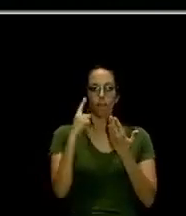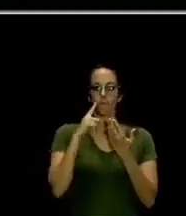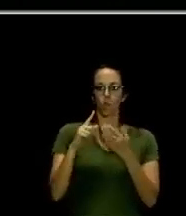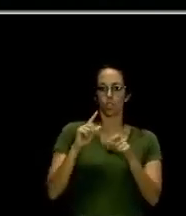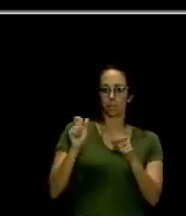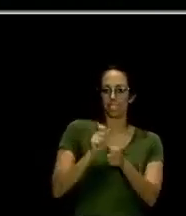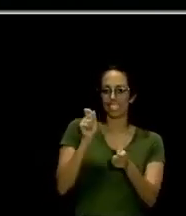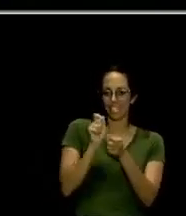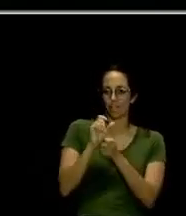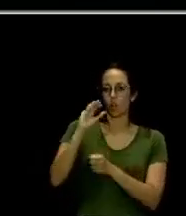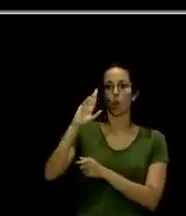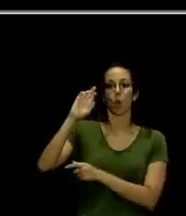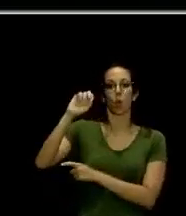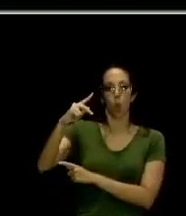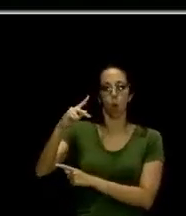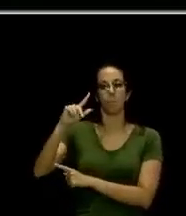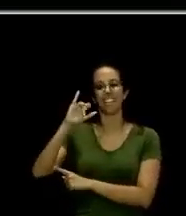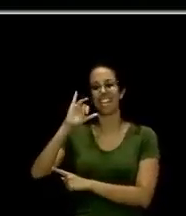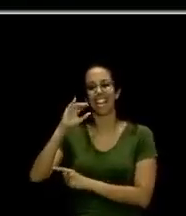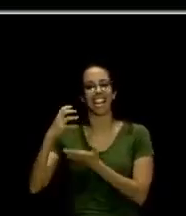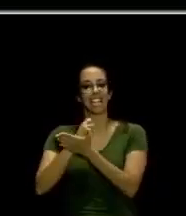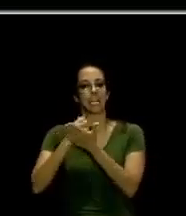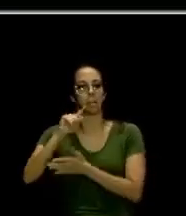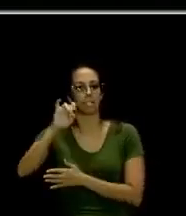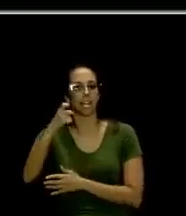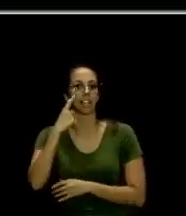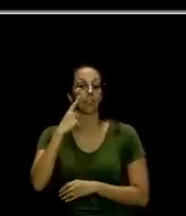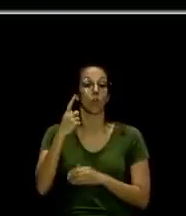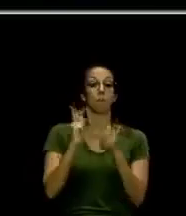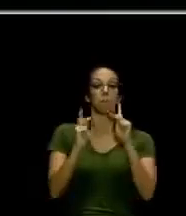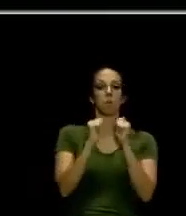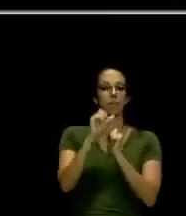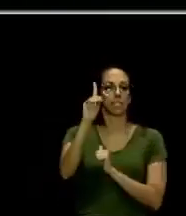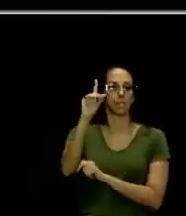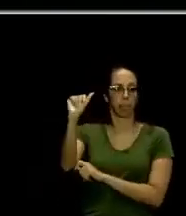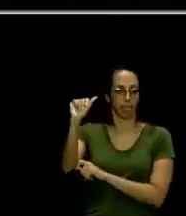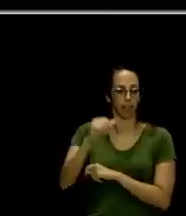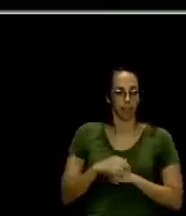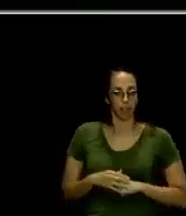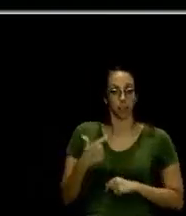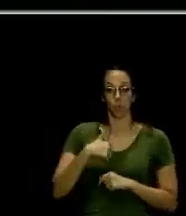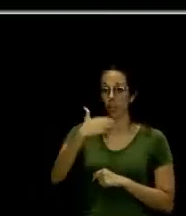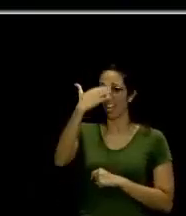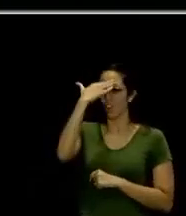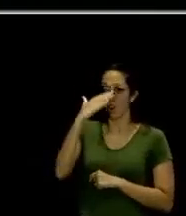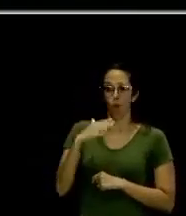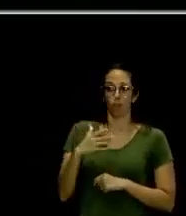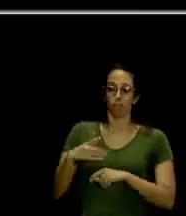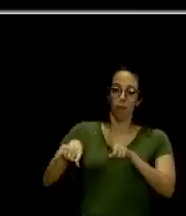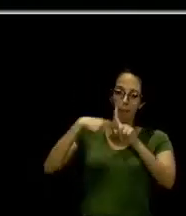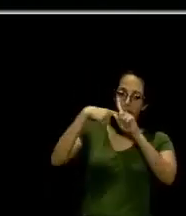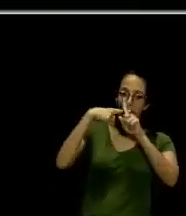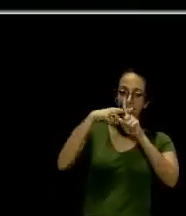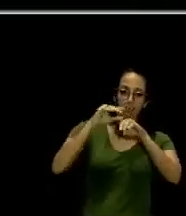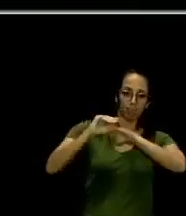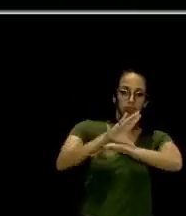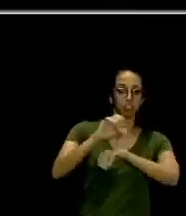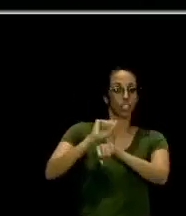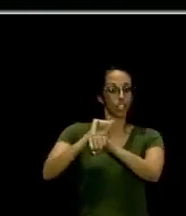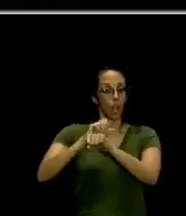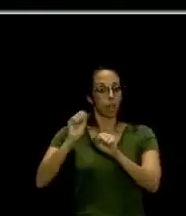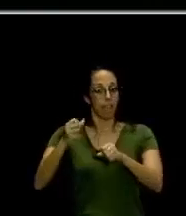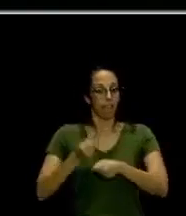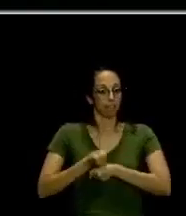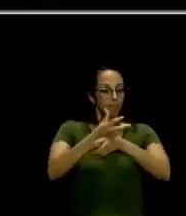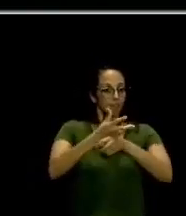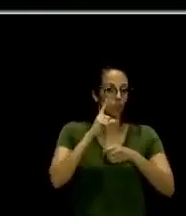for businesses that hire individuals with disabilities, as we all know the positive impact that a job can make. And the final item